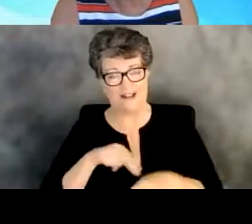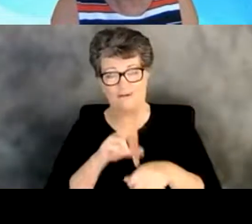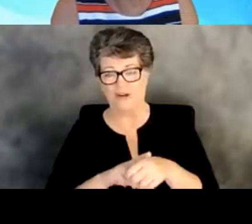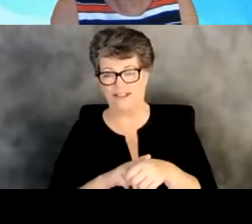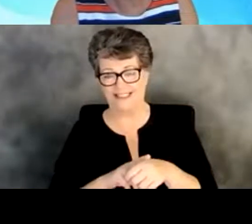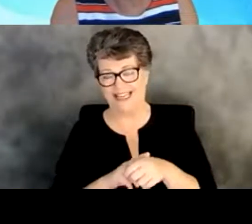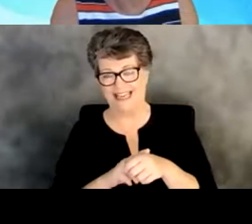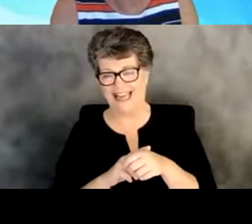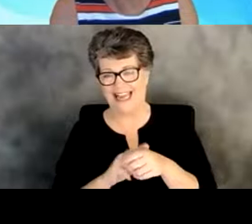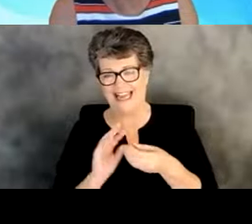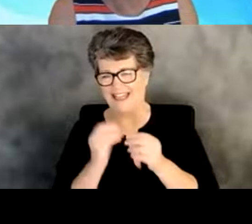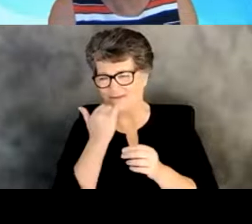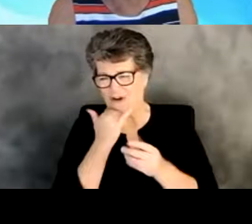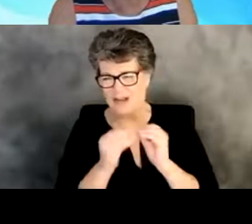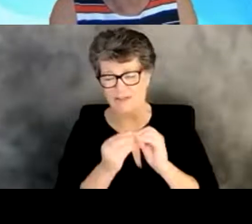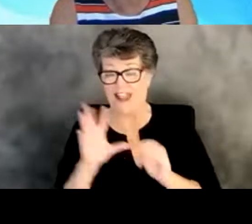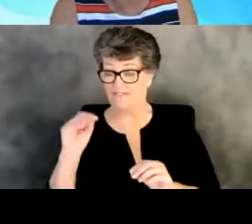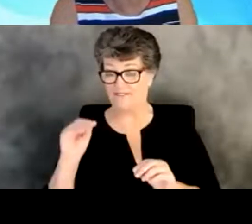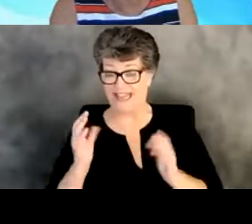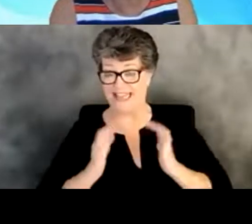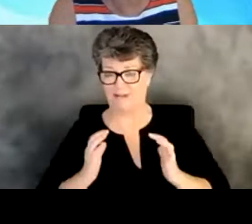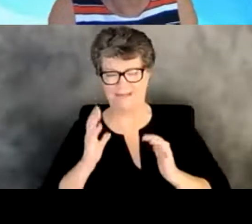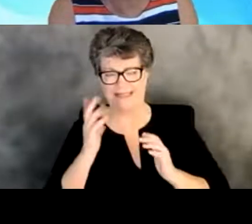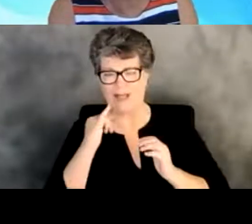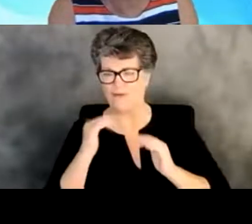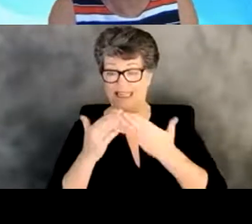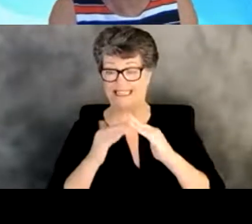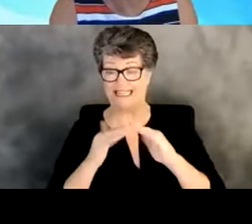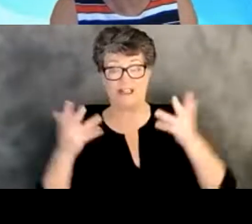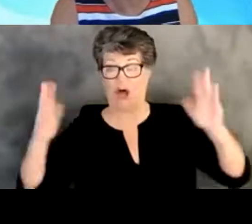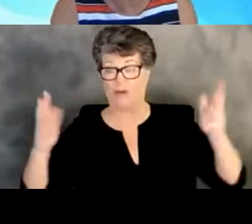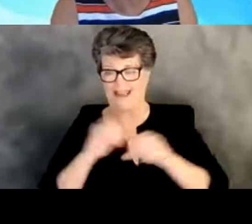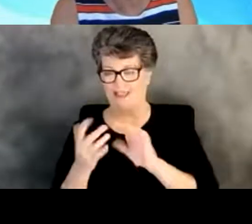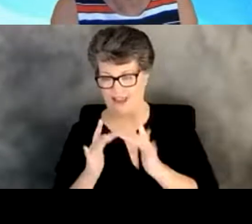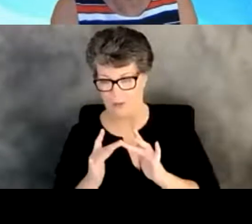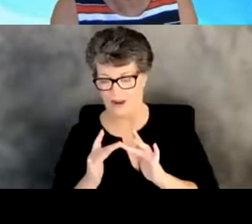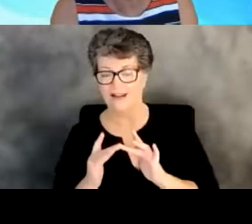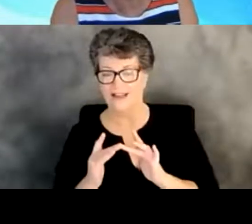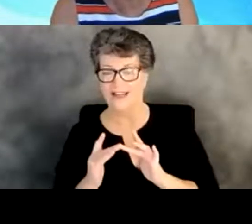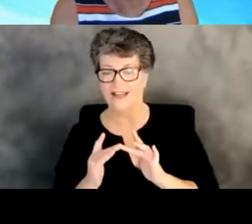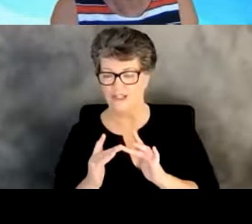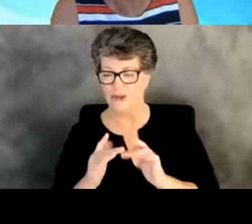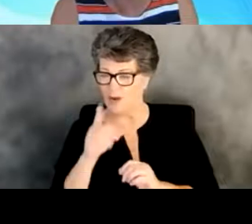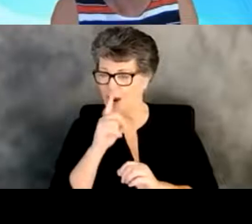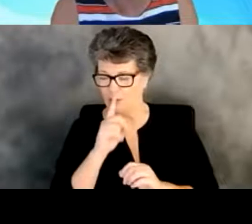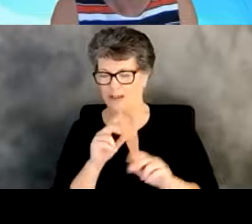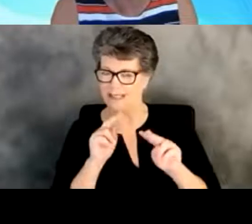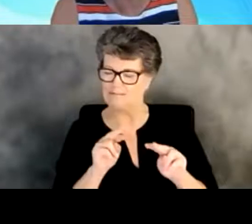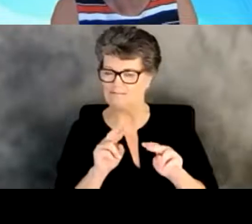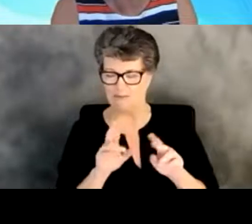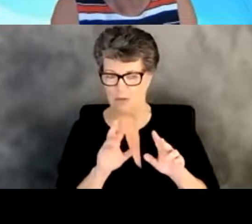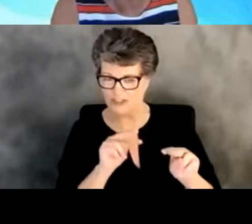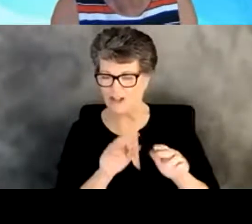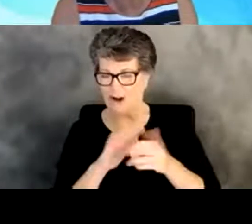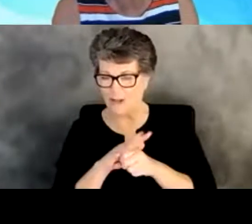the number wrong, Nancy, but something like 50 California cities, probably more, already in that network. So we are standing on the shoulders of our local communities and hoping